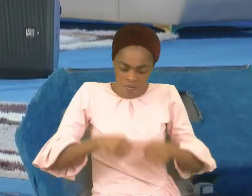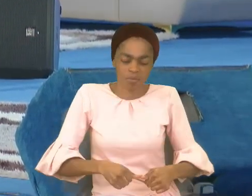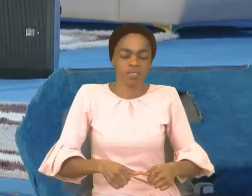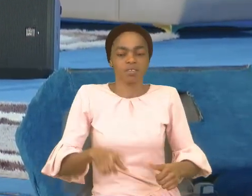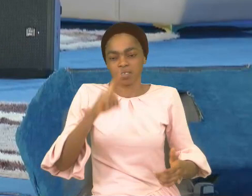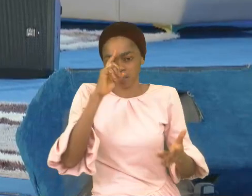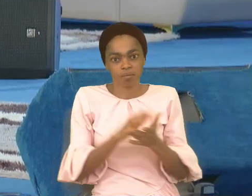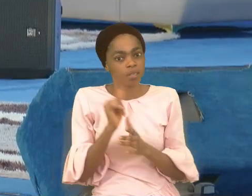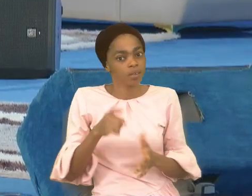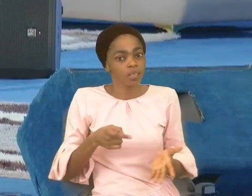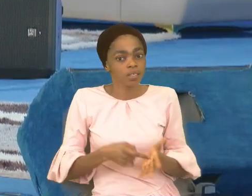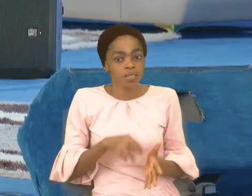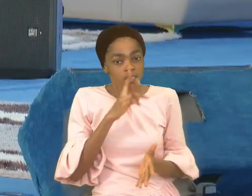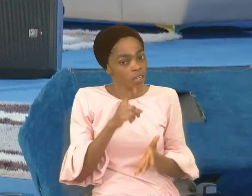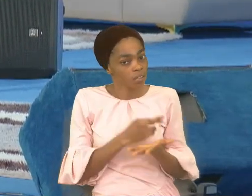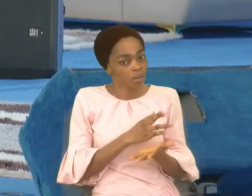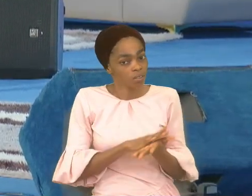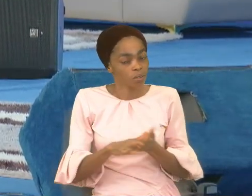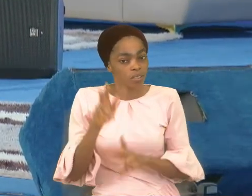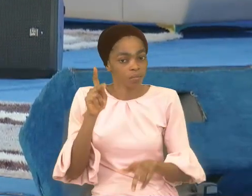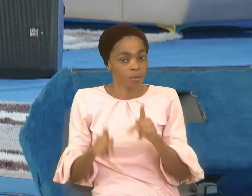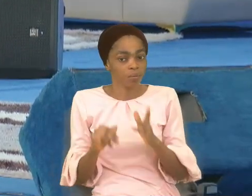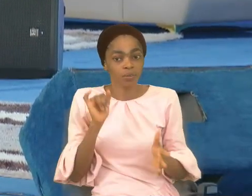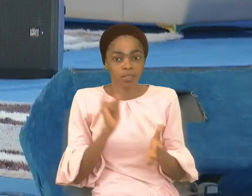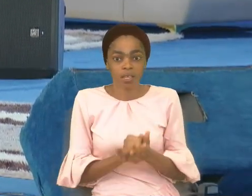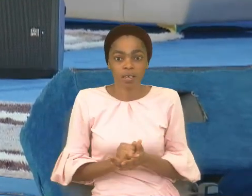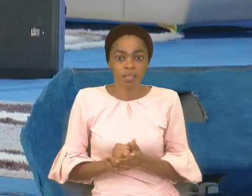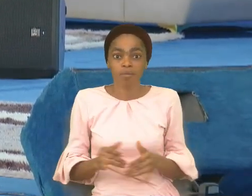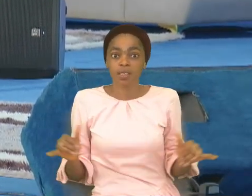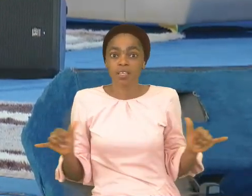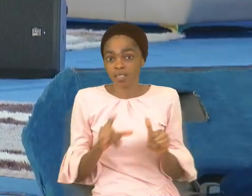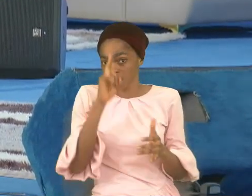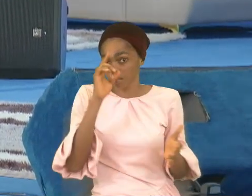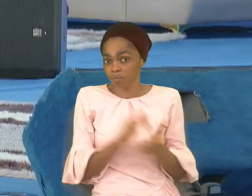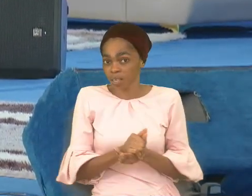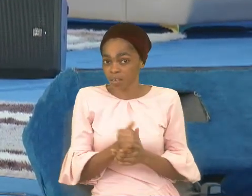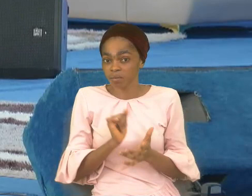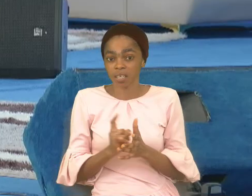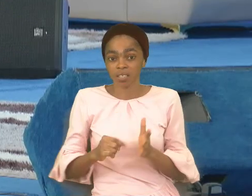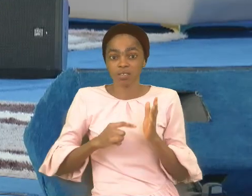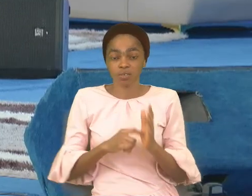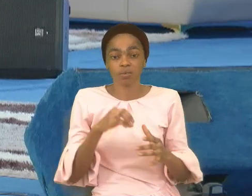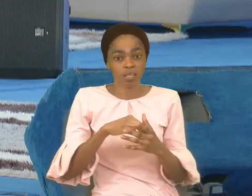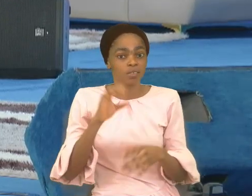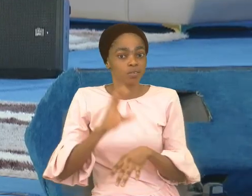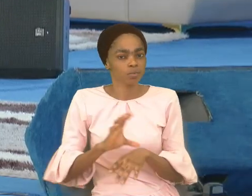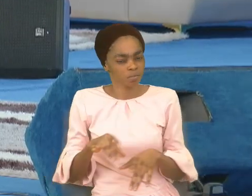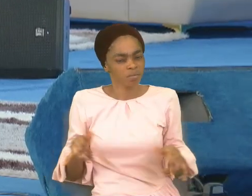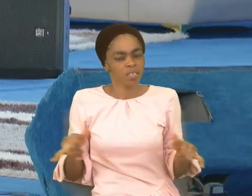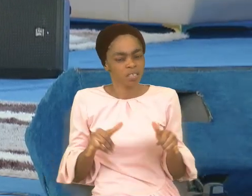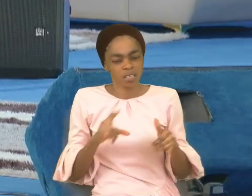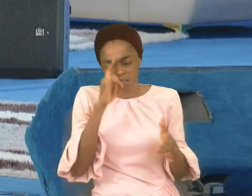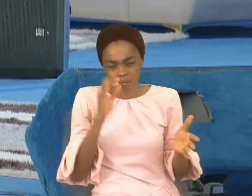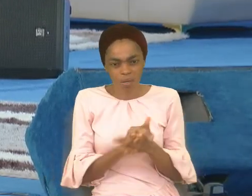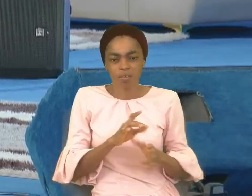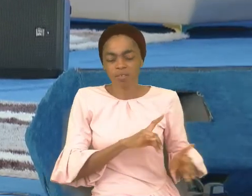the same conviction they manifest in church. It's the same conviction they carry to the marketplace. The same conviction